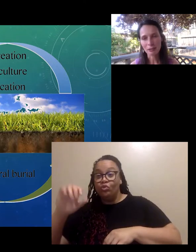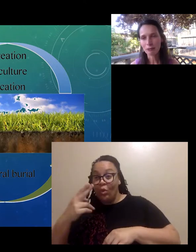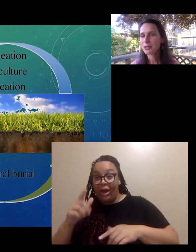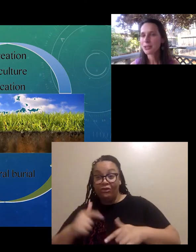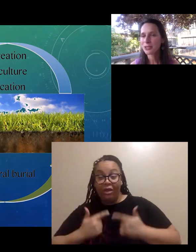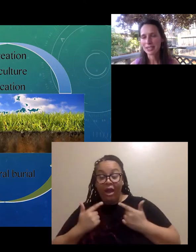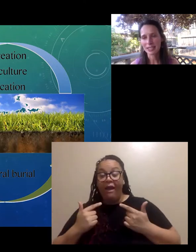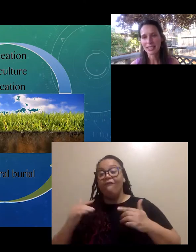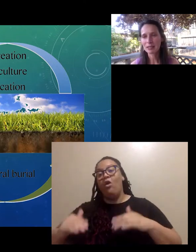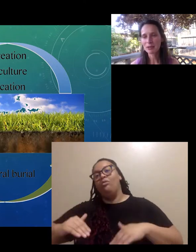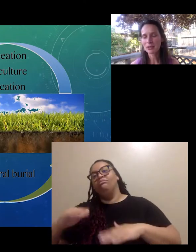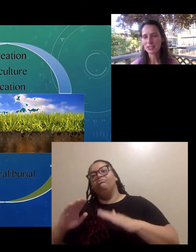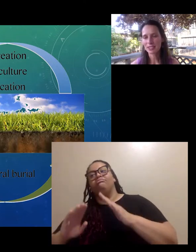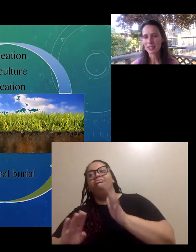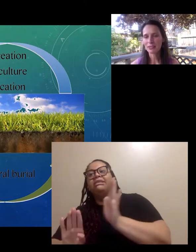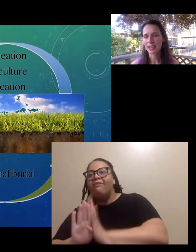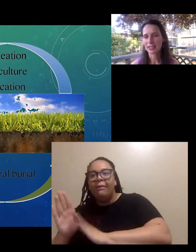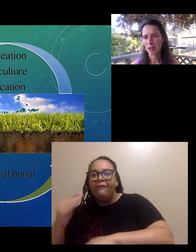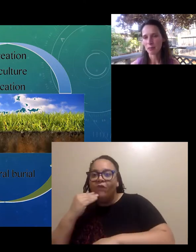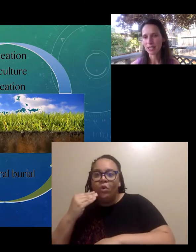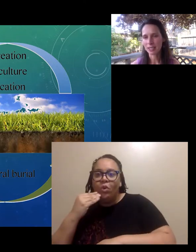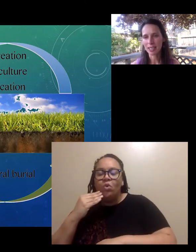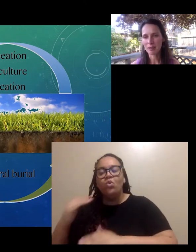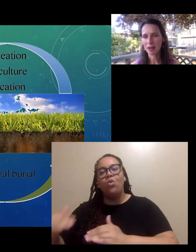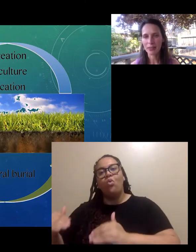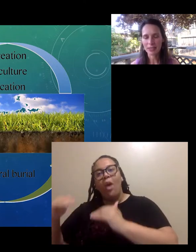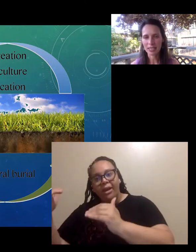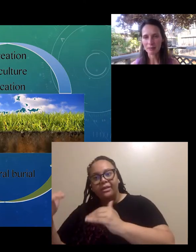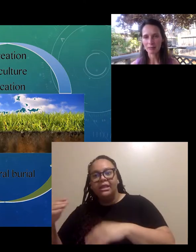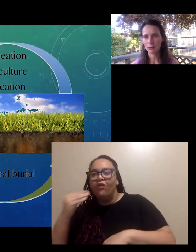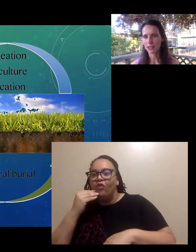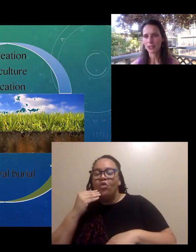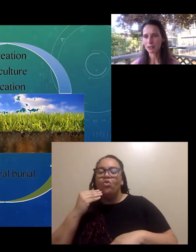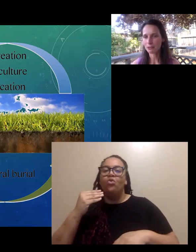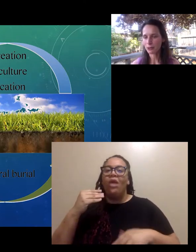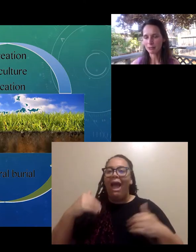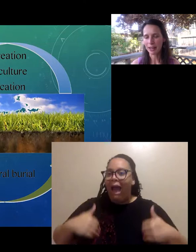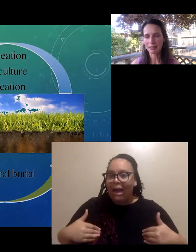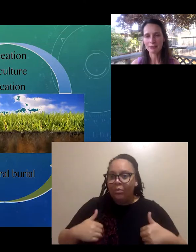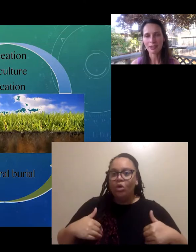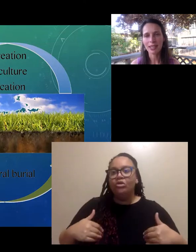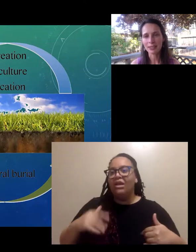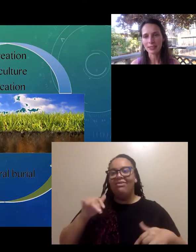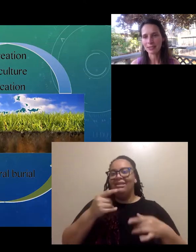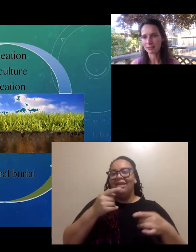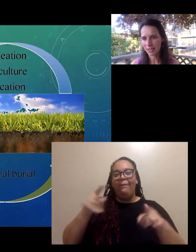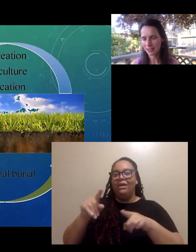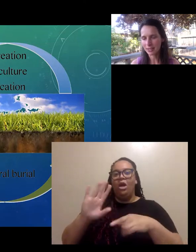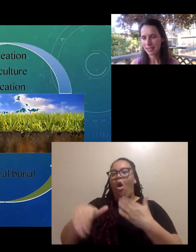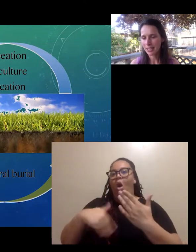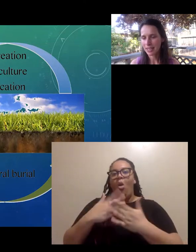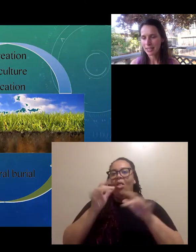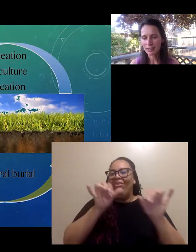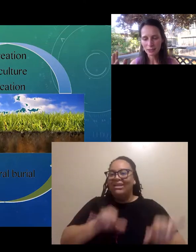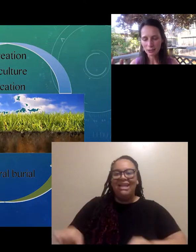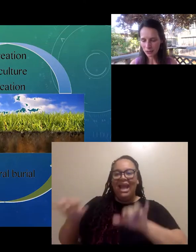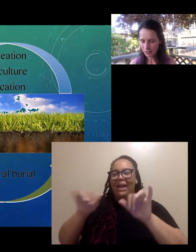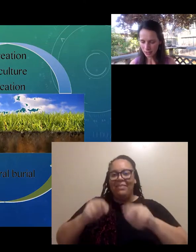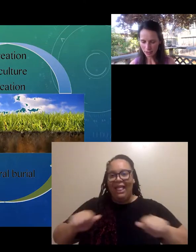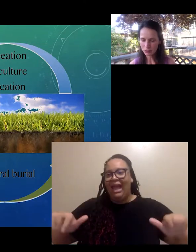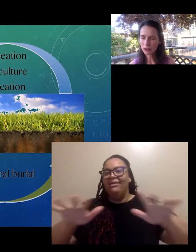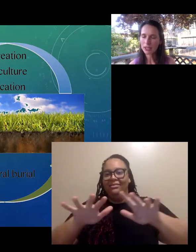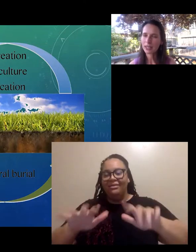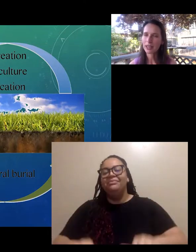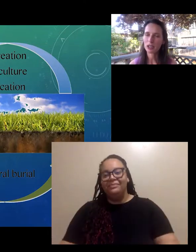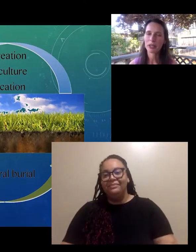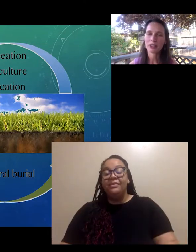raising food, raising animals, raising of that is happening, um, the same 445 acres of land. And you'll,